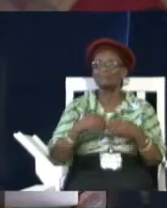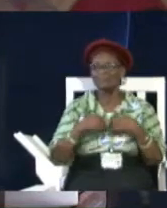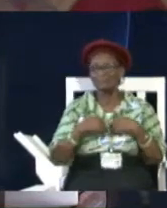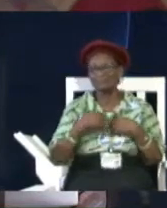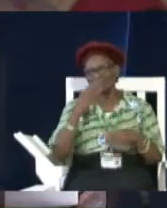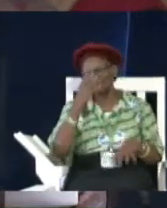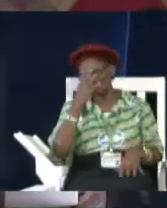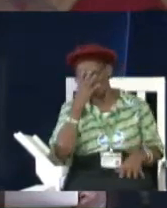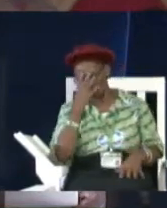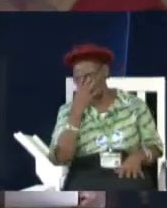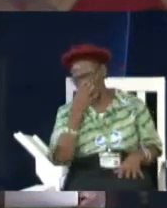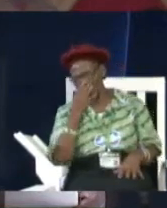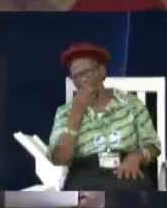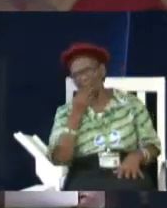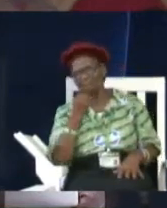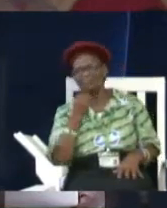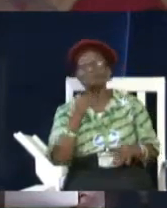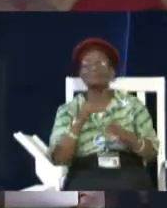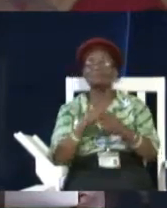of the first portion.